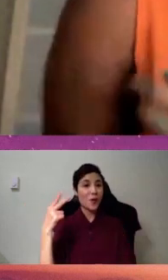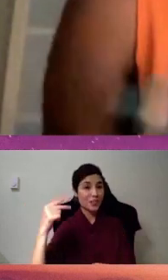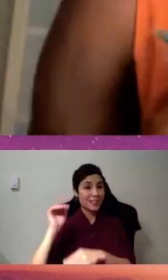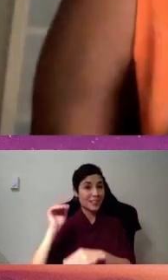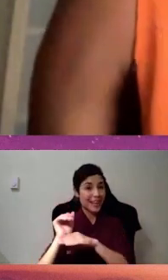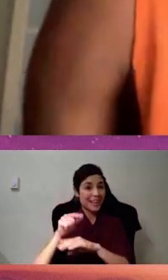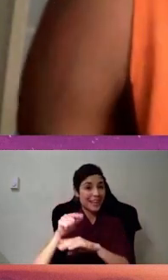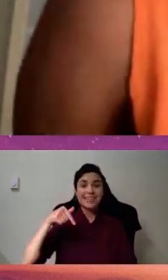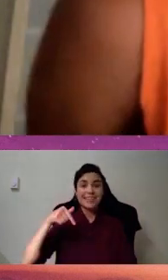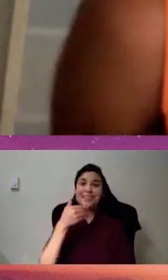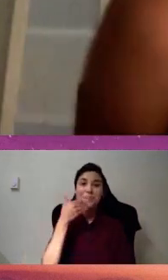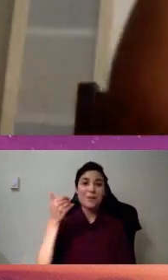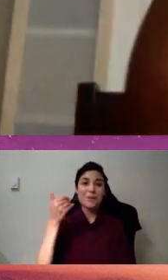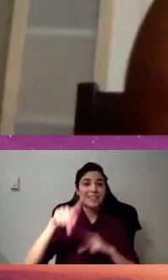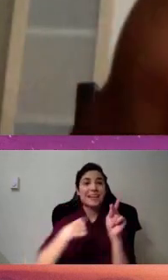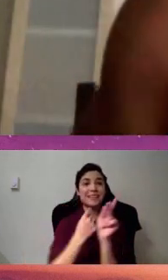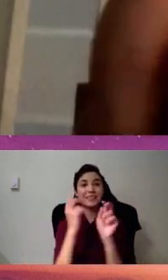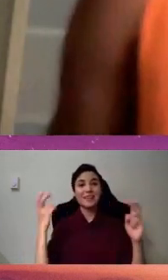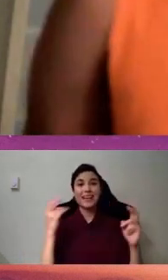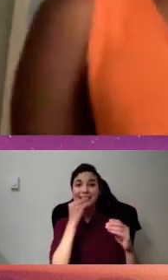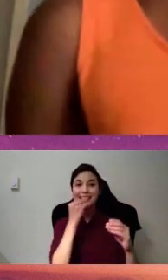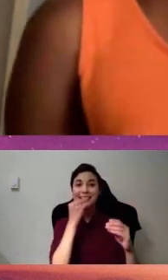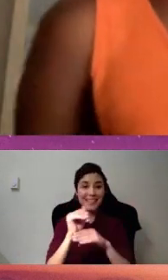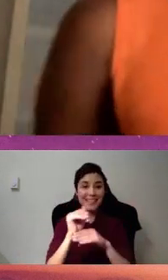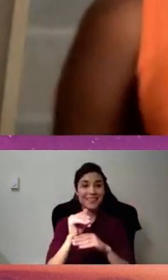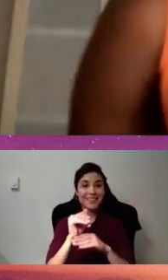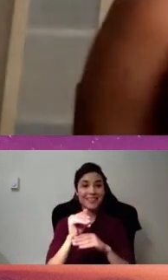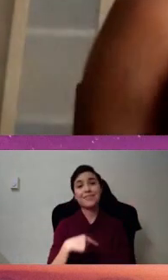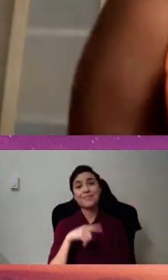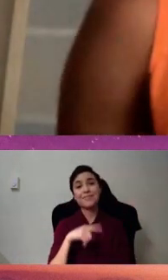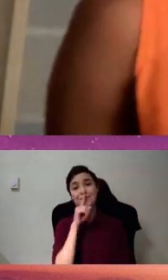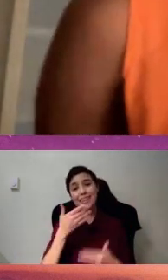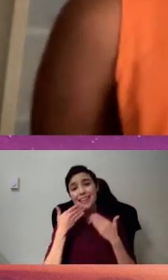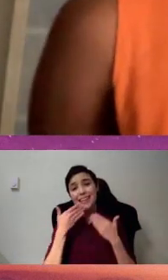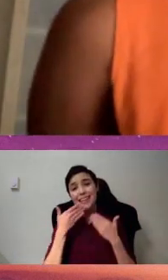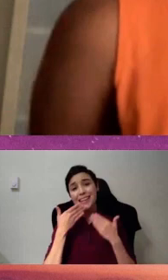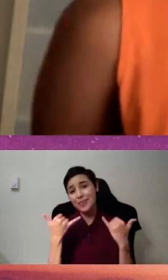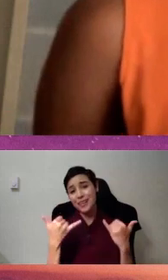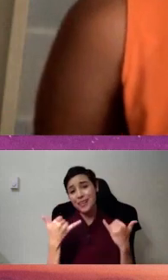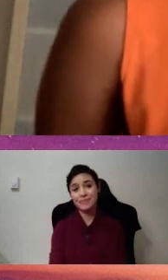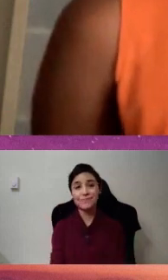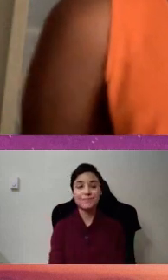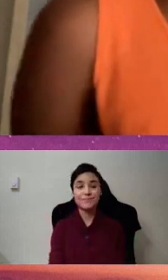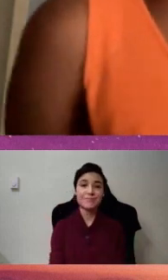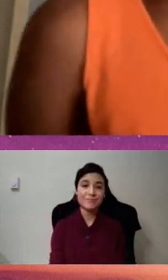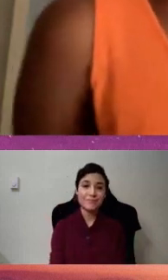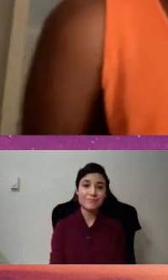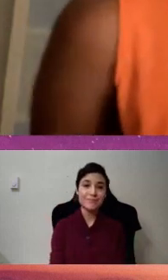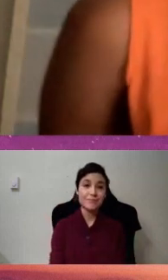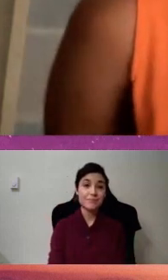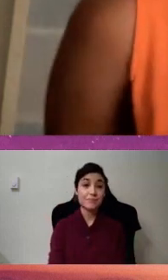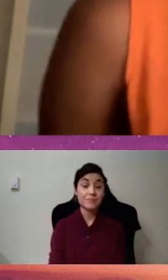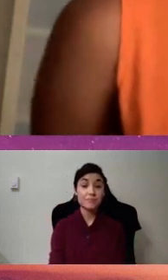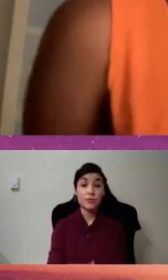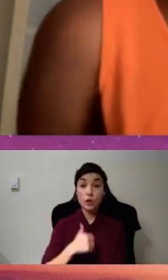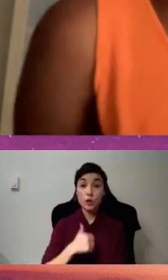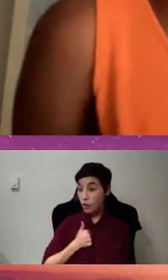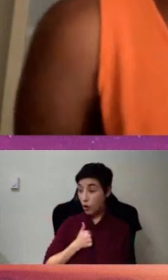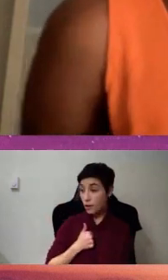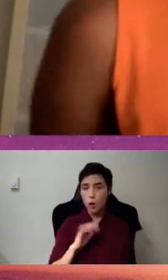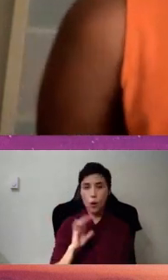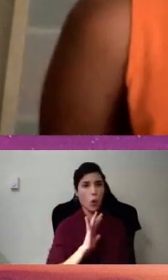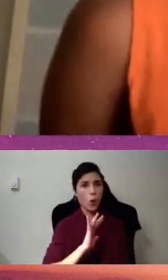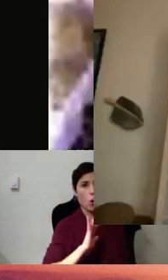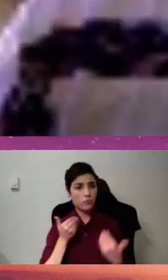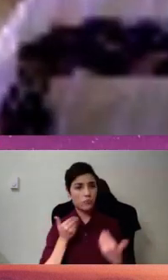you. I'm so full. I just want to say, sorry. Oh, please, go ahead. I just want to say super